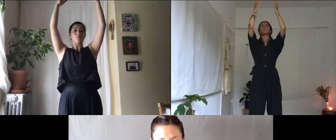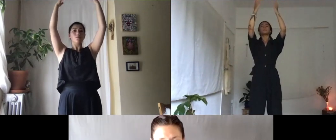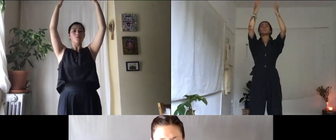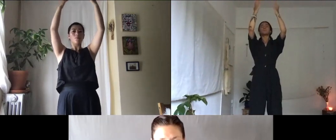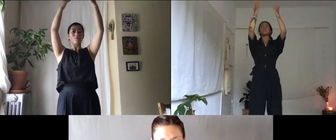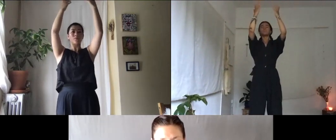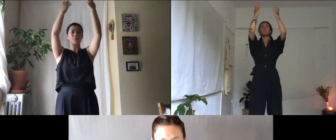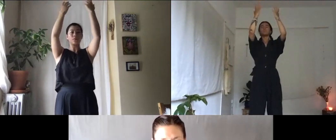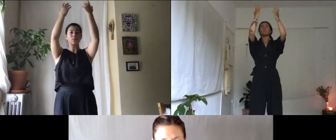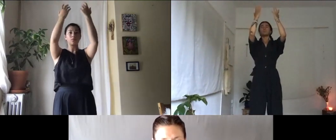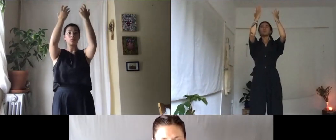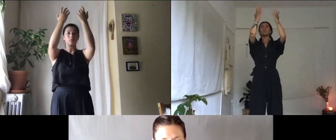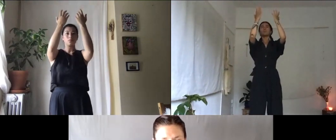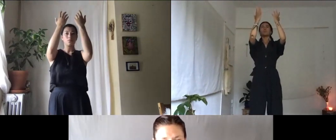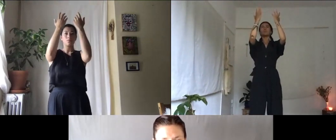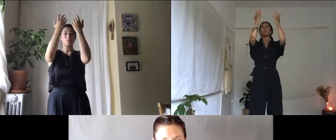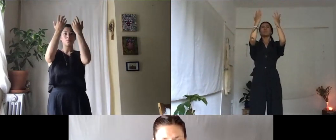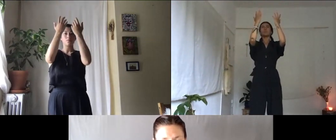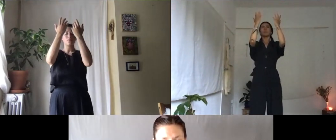Elbows.